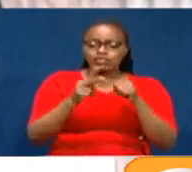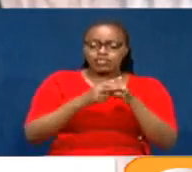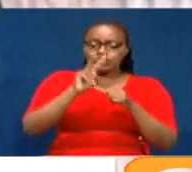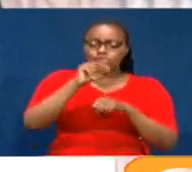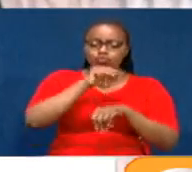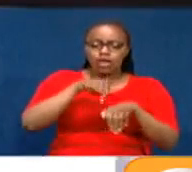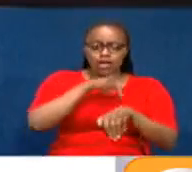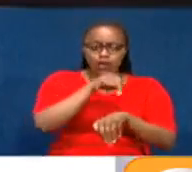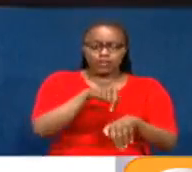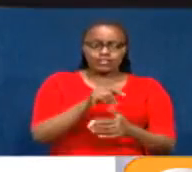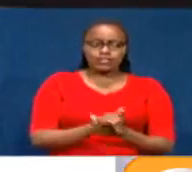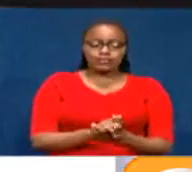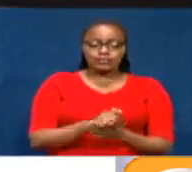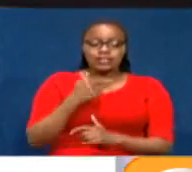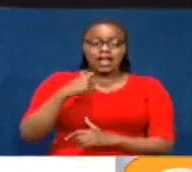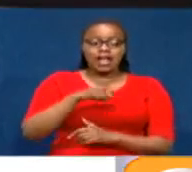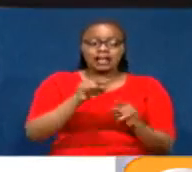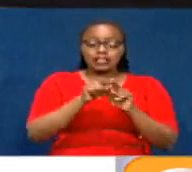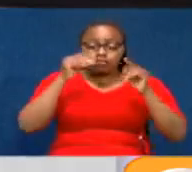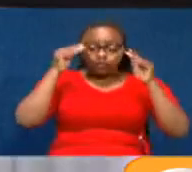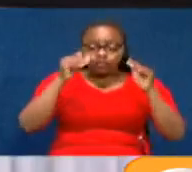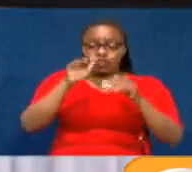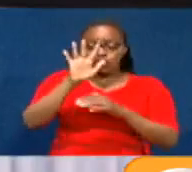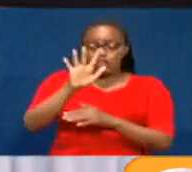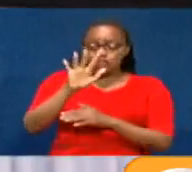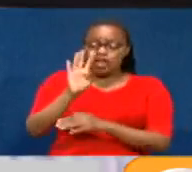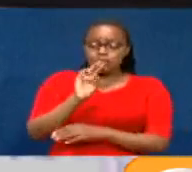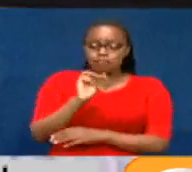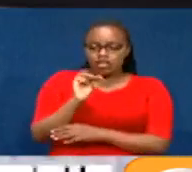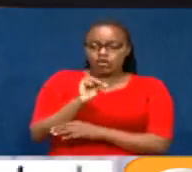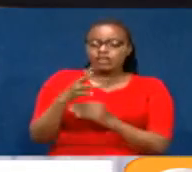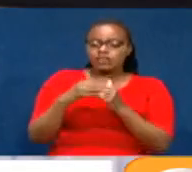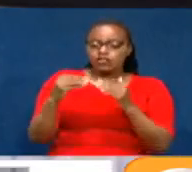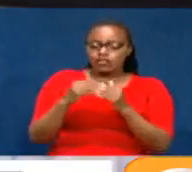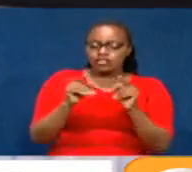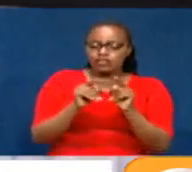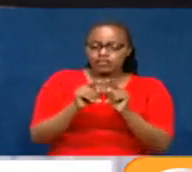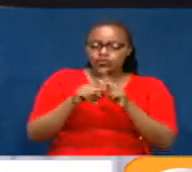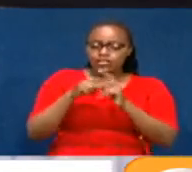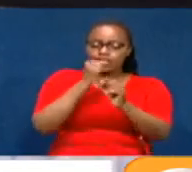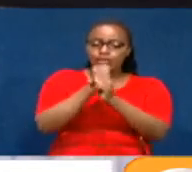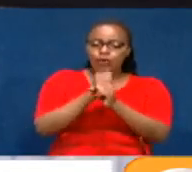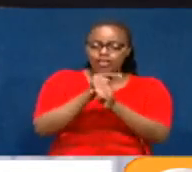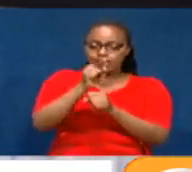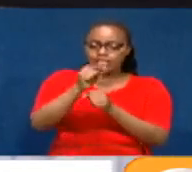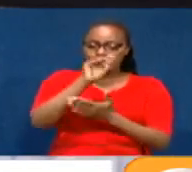72 hours. We have also committed $5 million towards operationalization of this